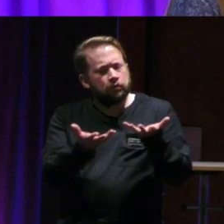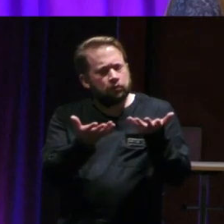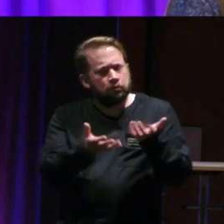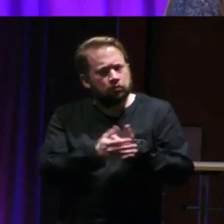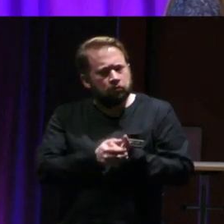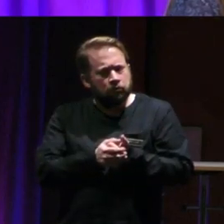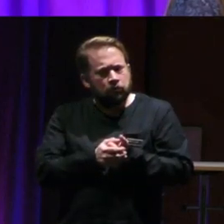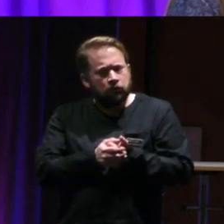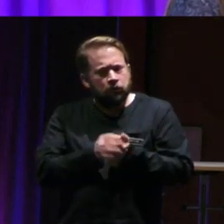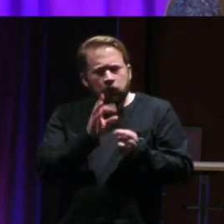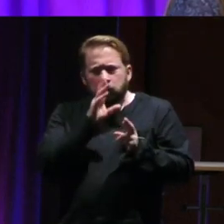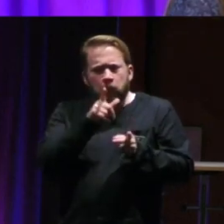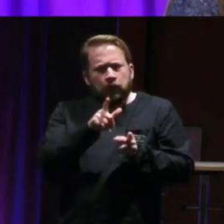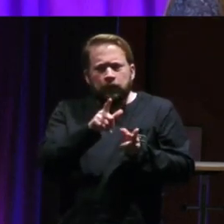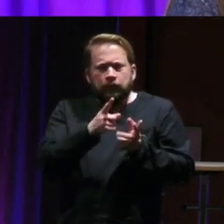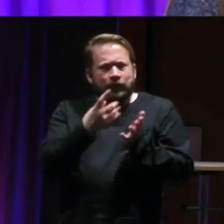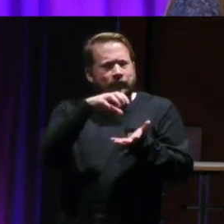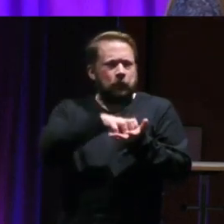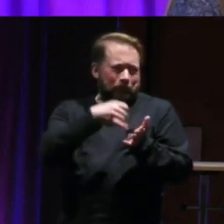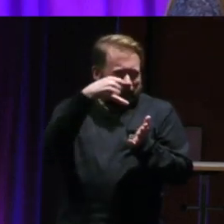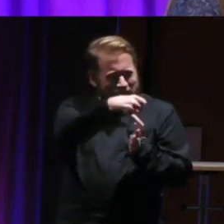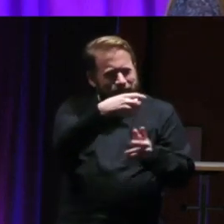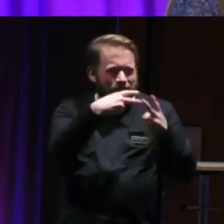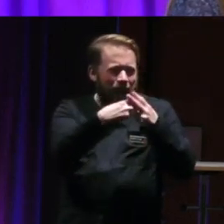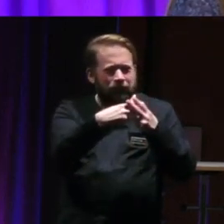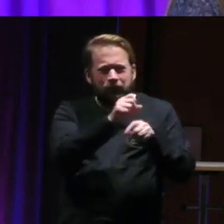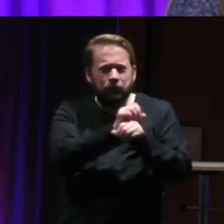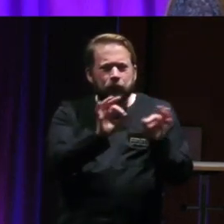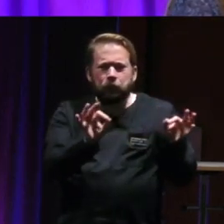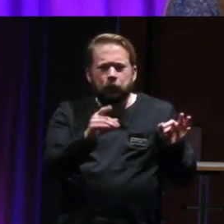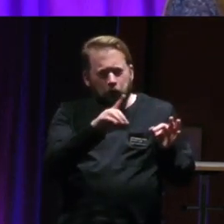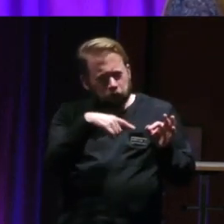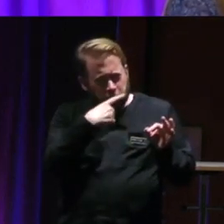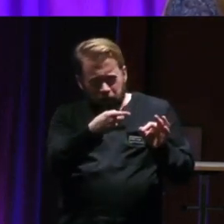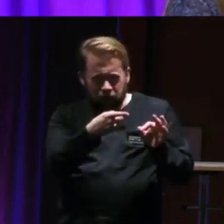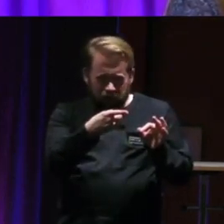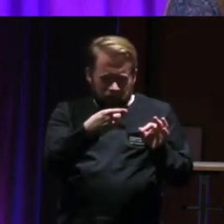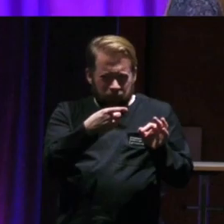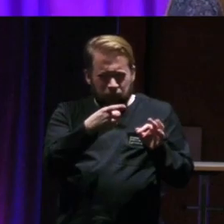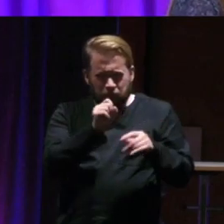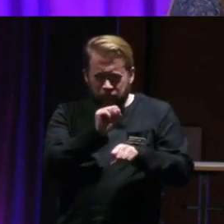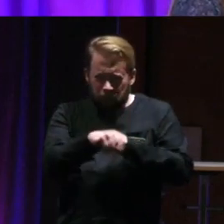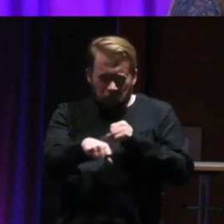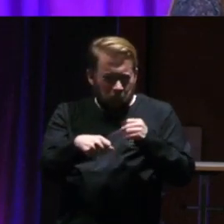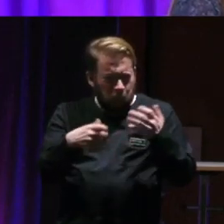the situation in prison? And you mentioned somewhere, I think, that you were forced to sue.